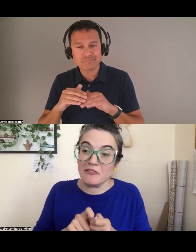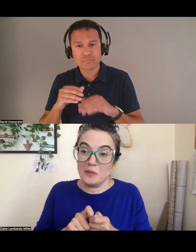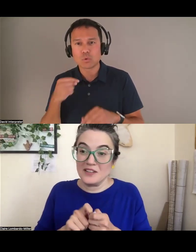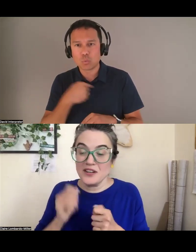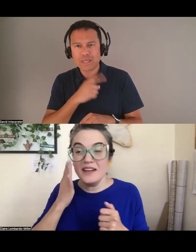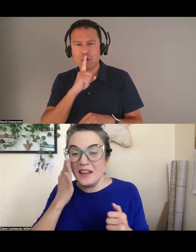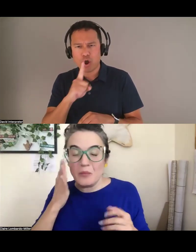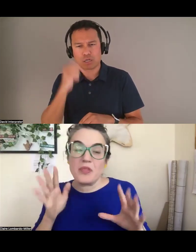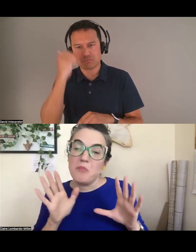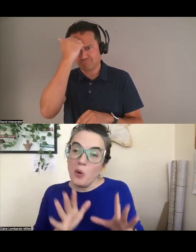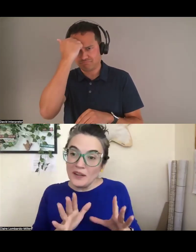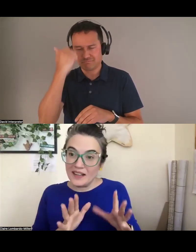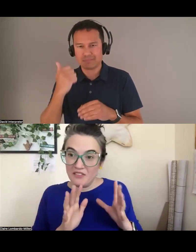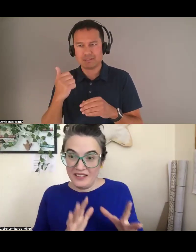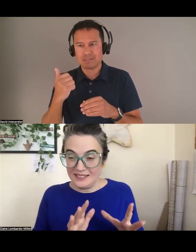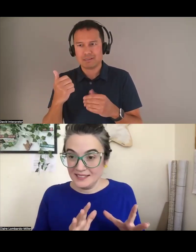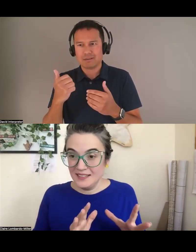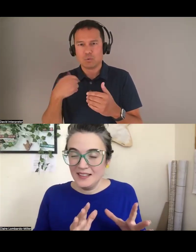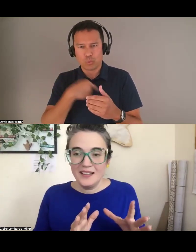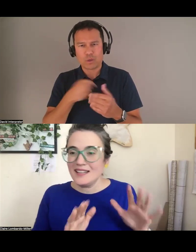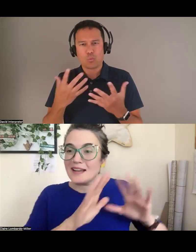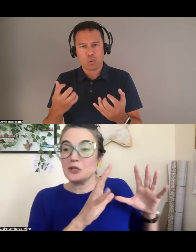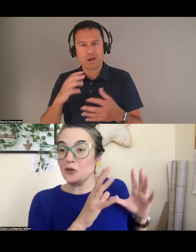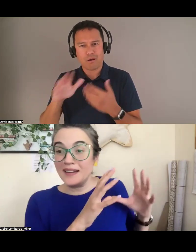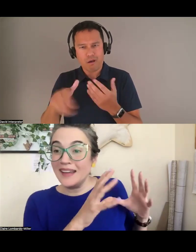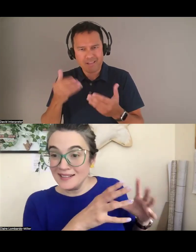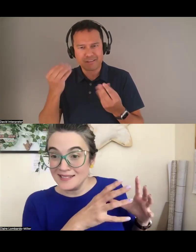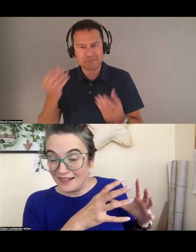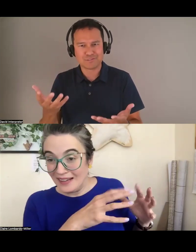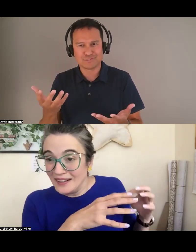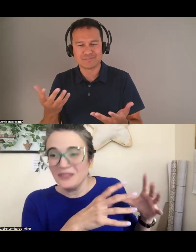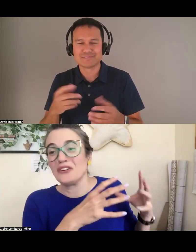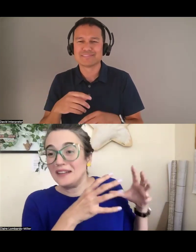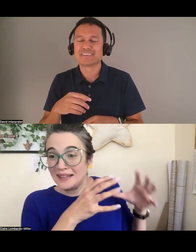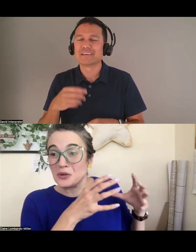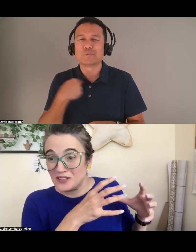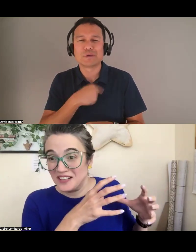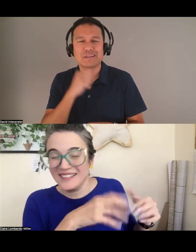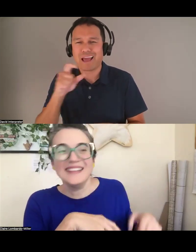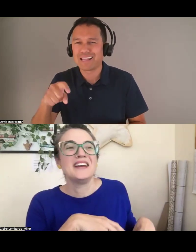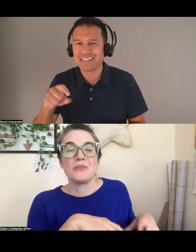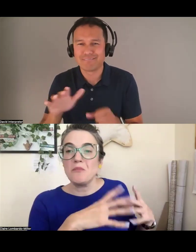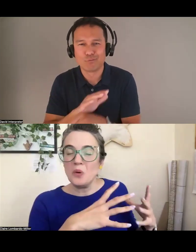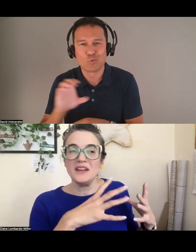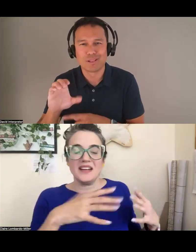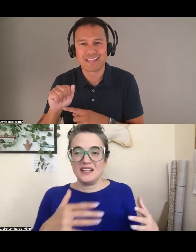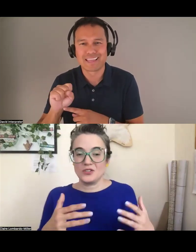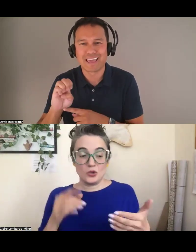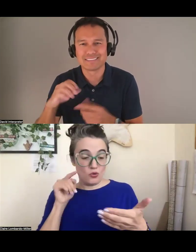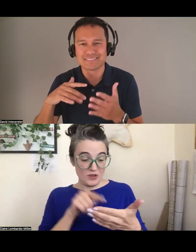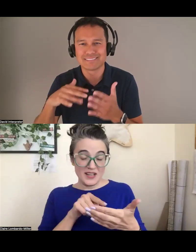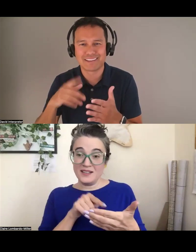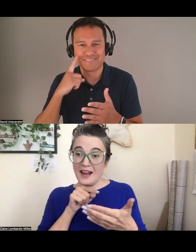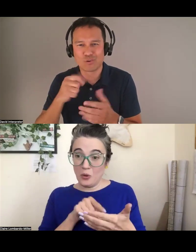of information, but the point of this is not to create a case study for each question. The point is